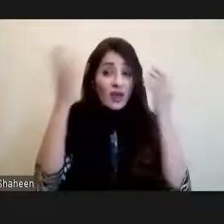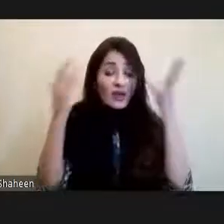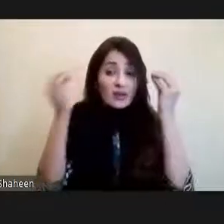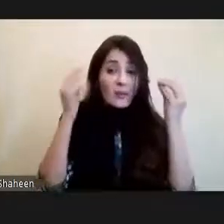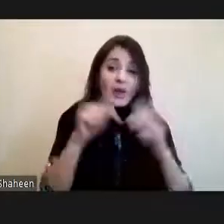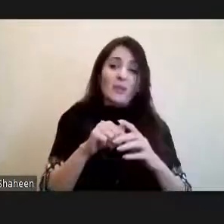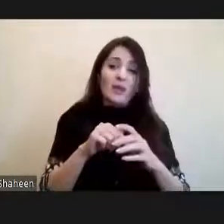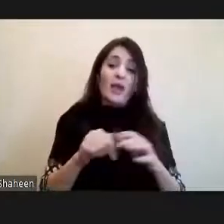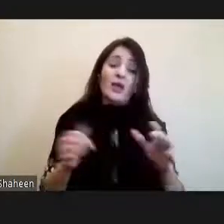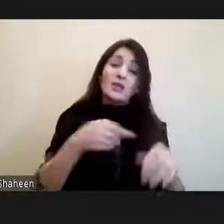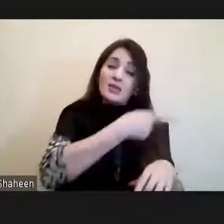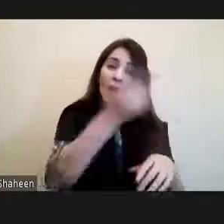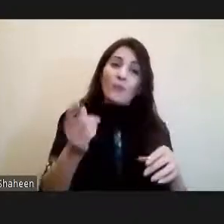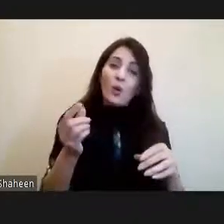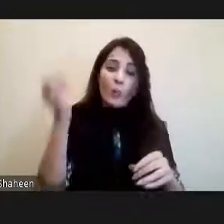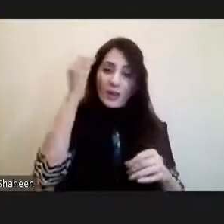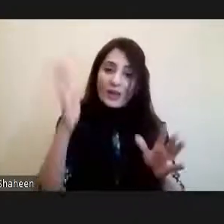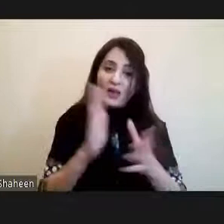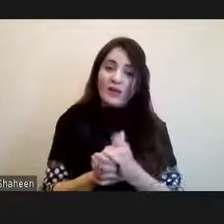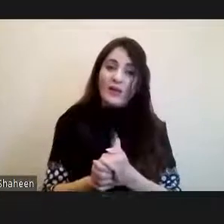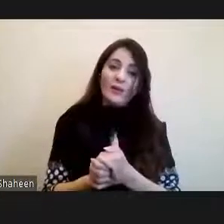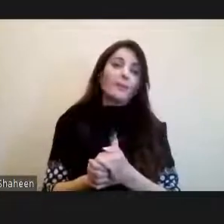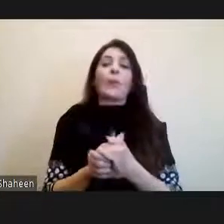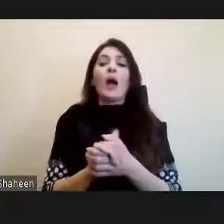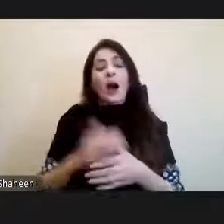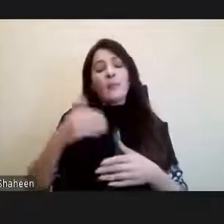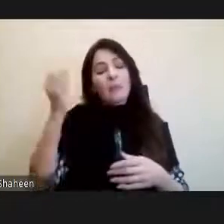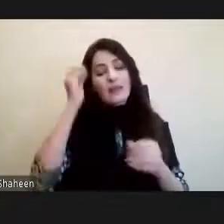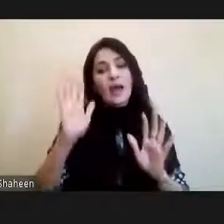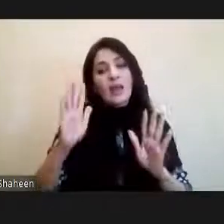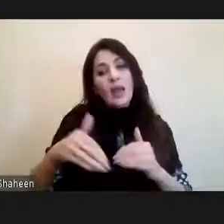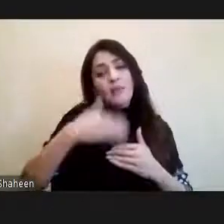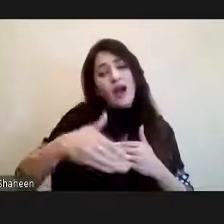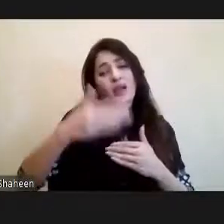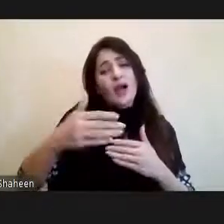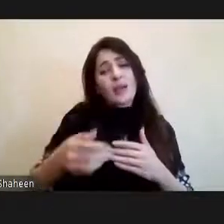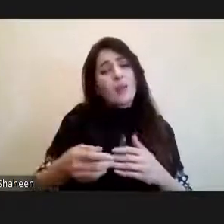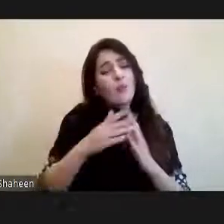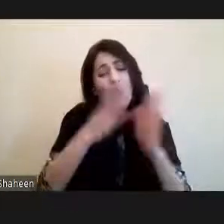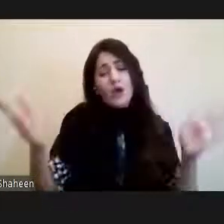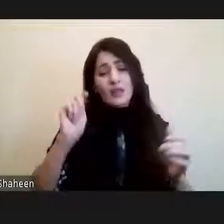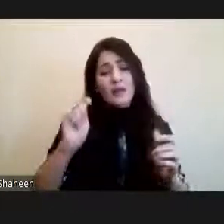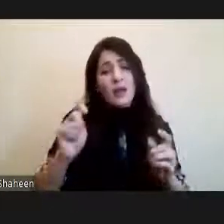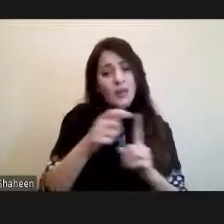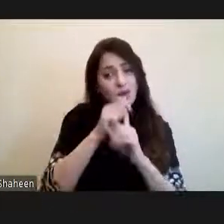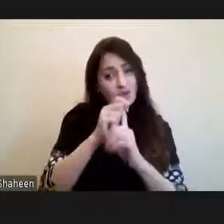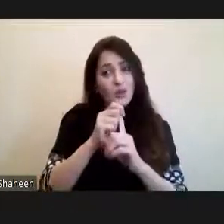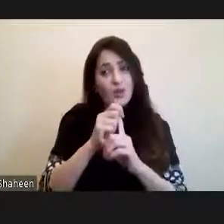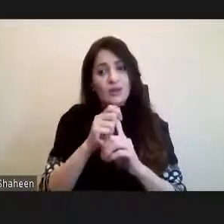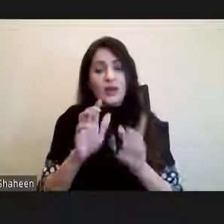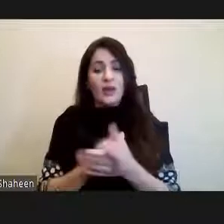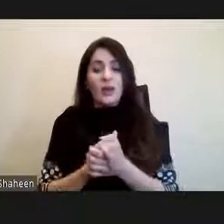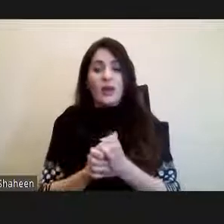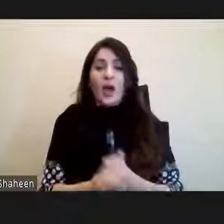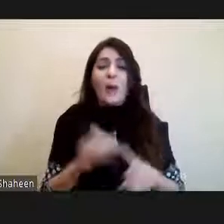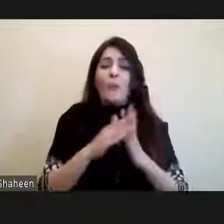and it's an honor to be leading this work at Facebook and to be working so closely with so many disability communities and advocates around the world. So on behalf of